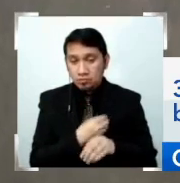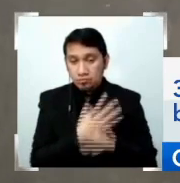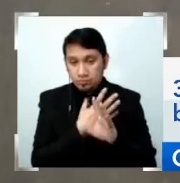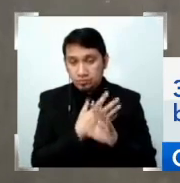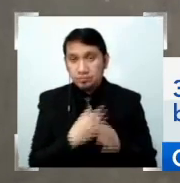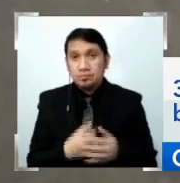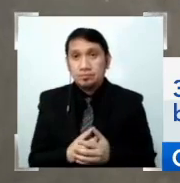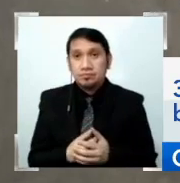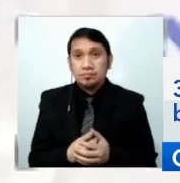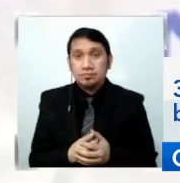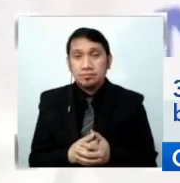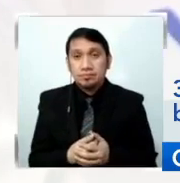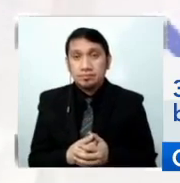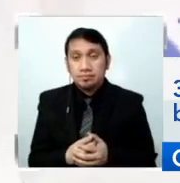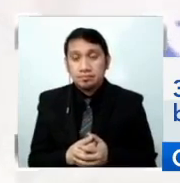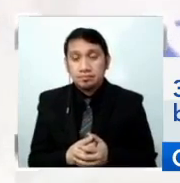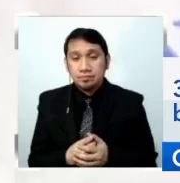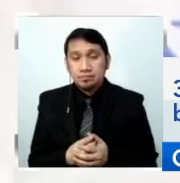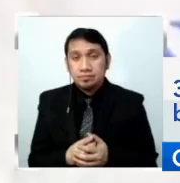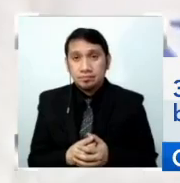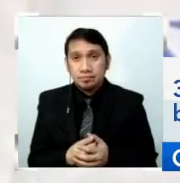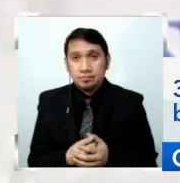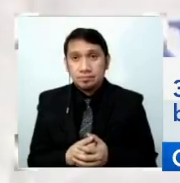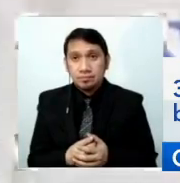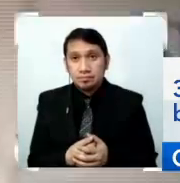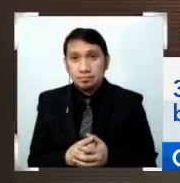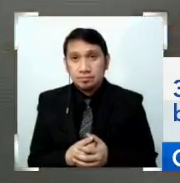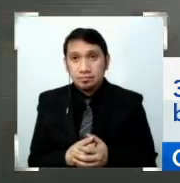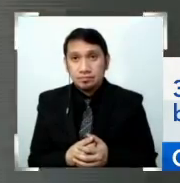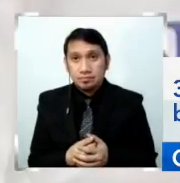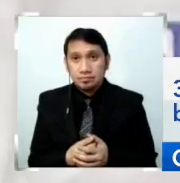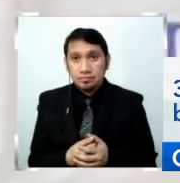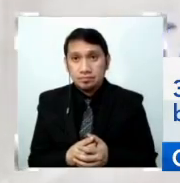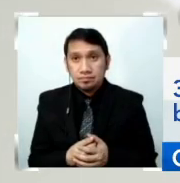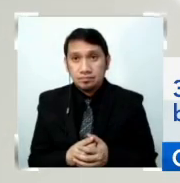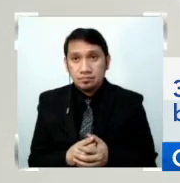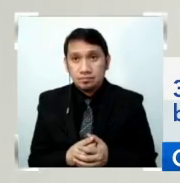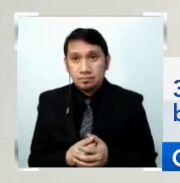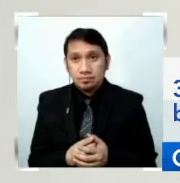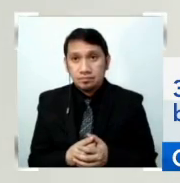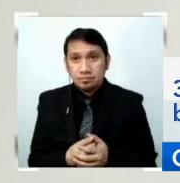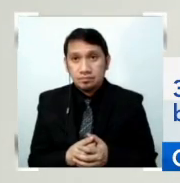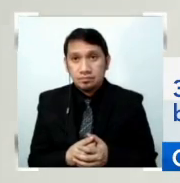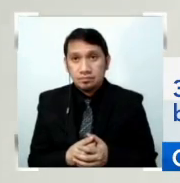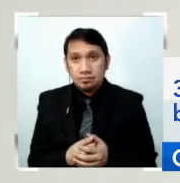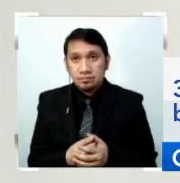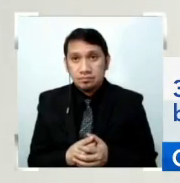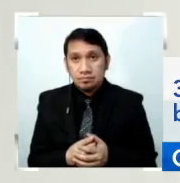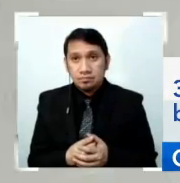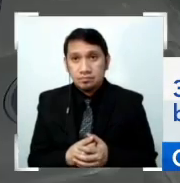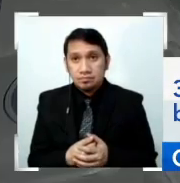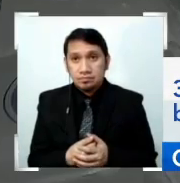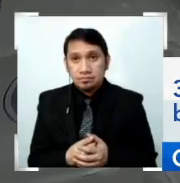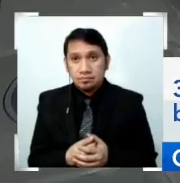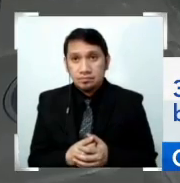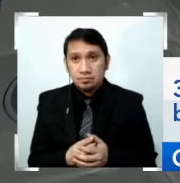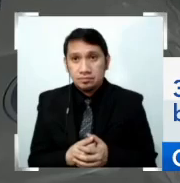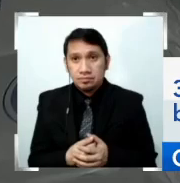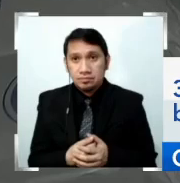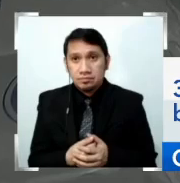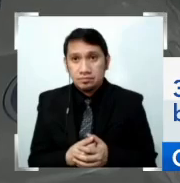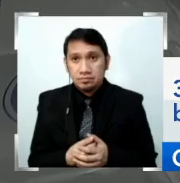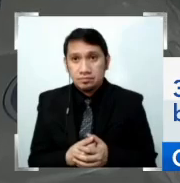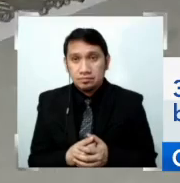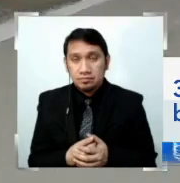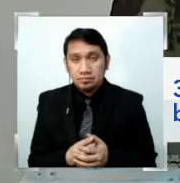of Firearms, Ammunition or Explosives, or instruments used in the manufacture of firearms, ammunition, or explosives.